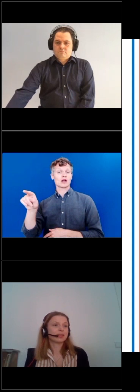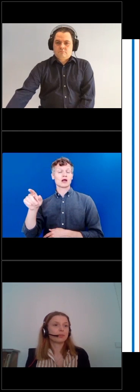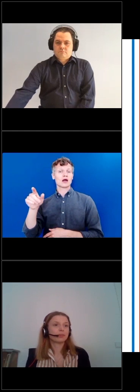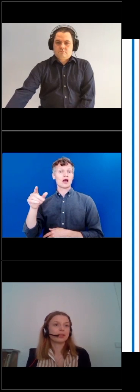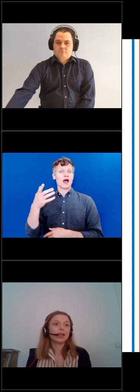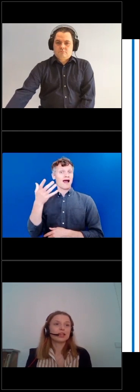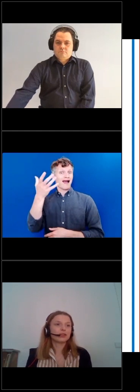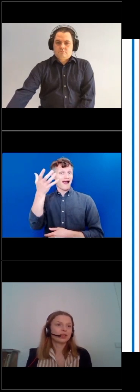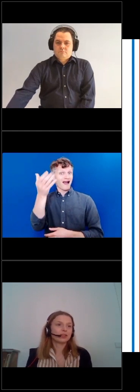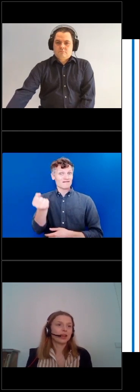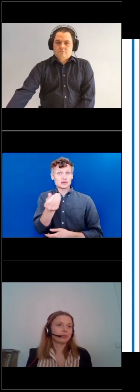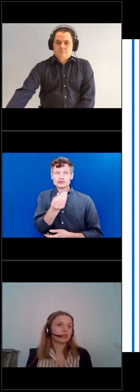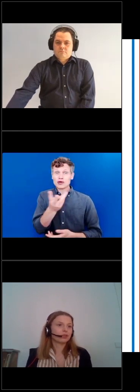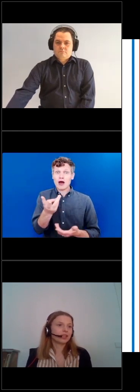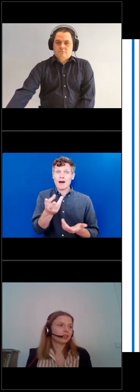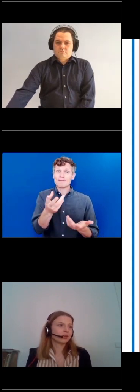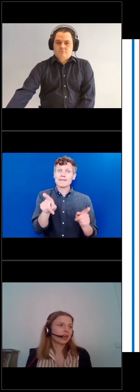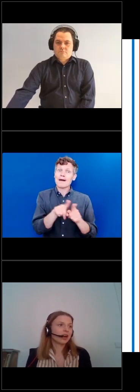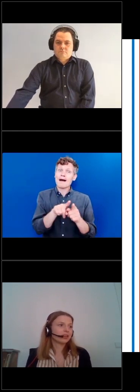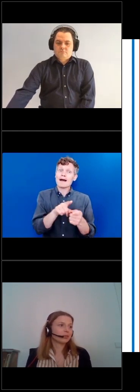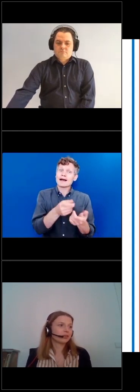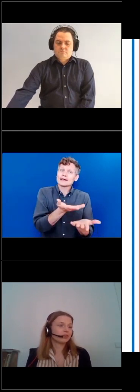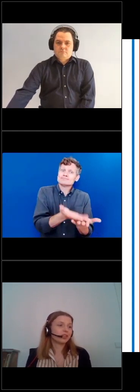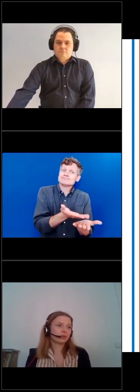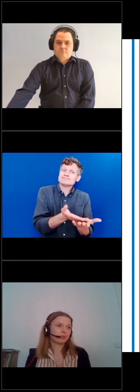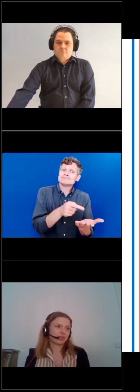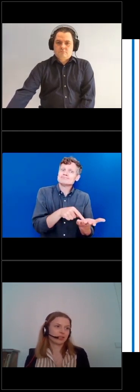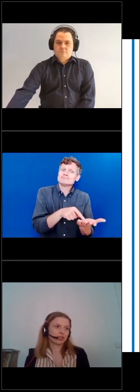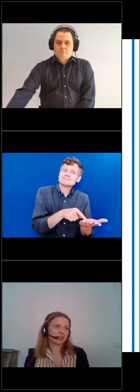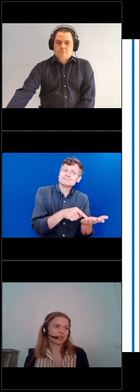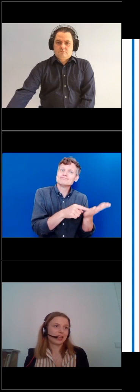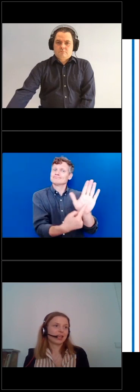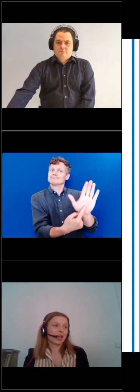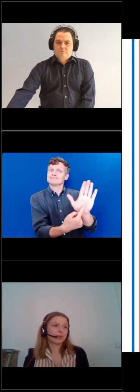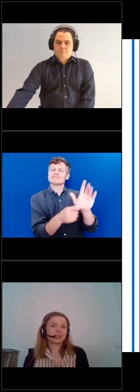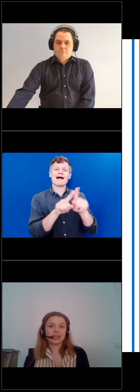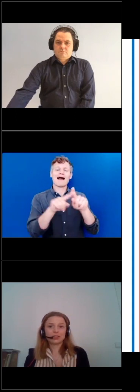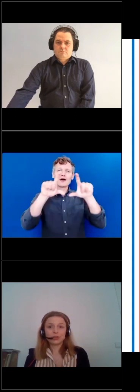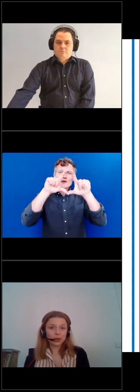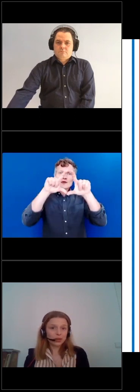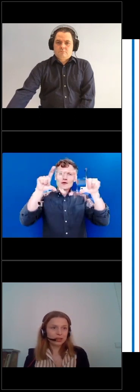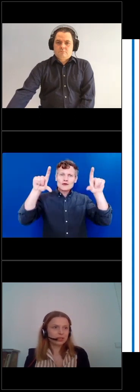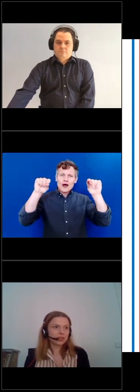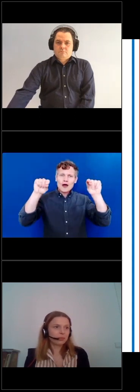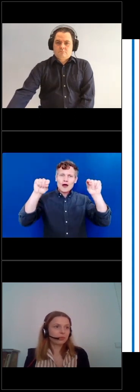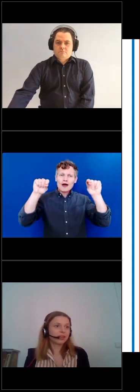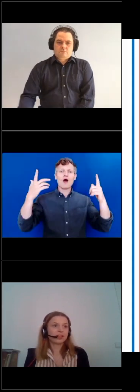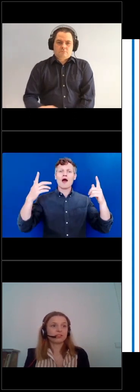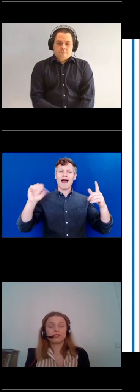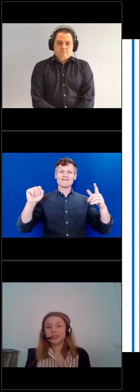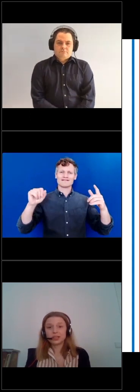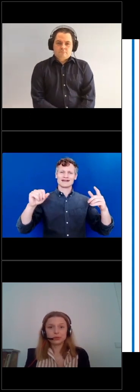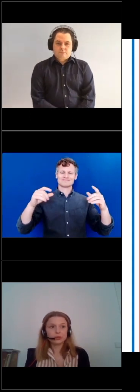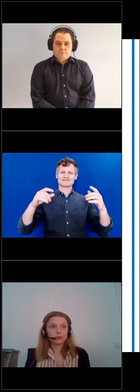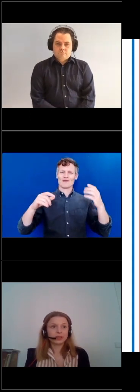if, for example, using screens on cars with video messages, is that documented somewhere? Are